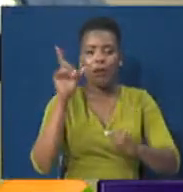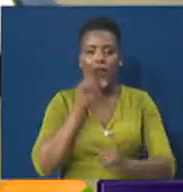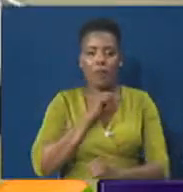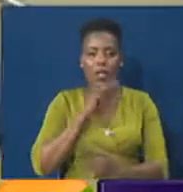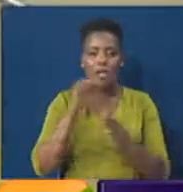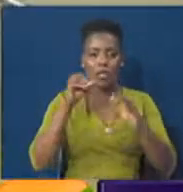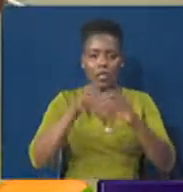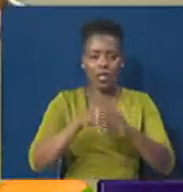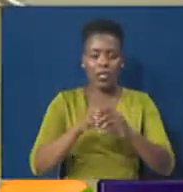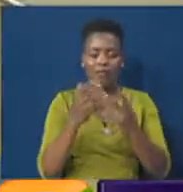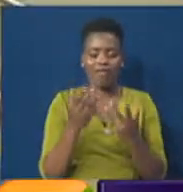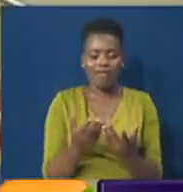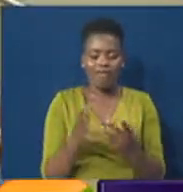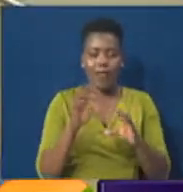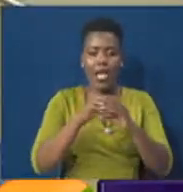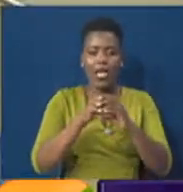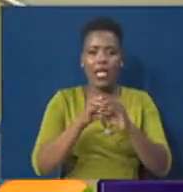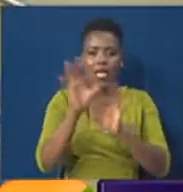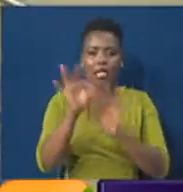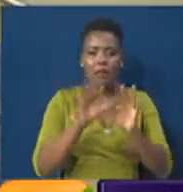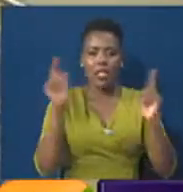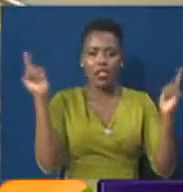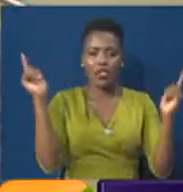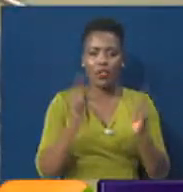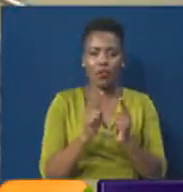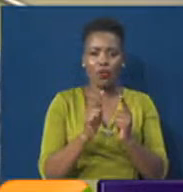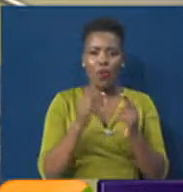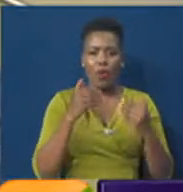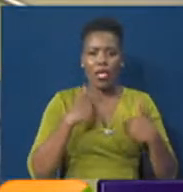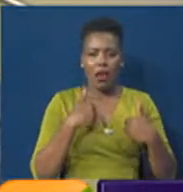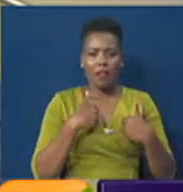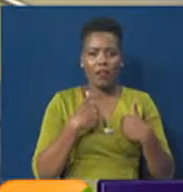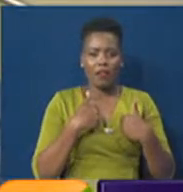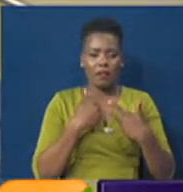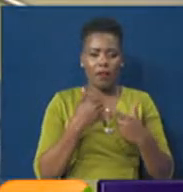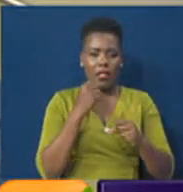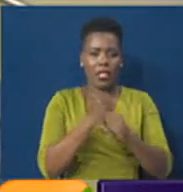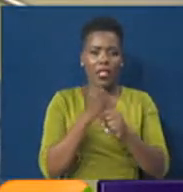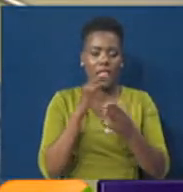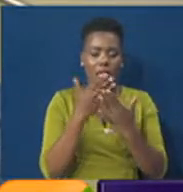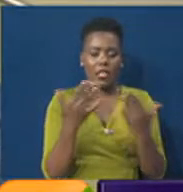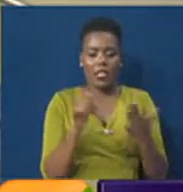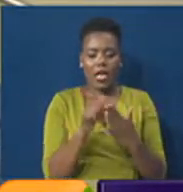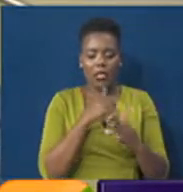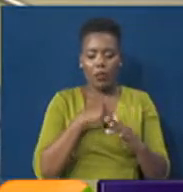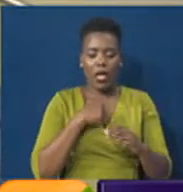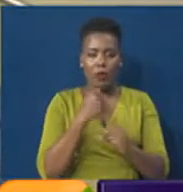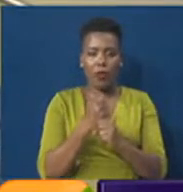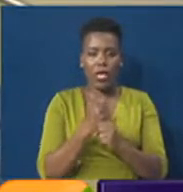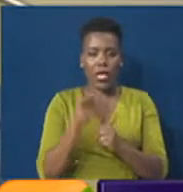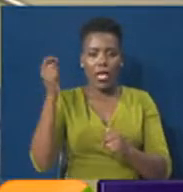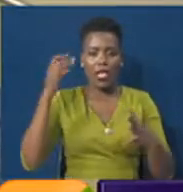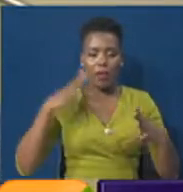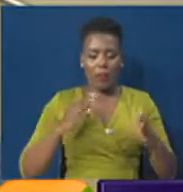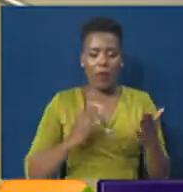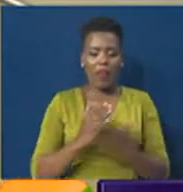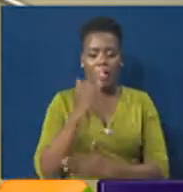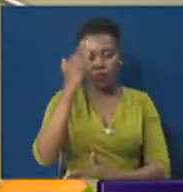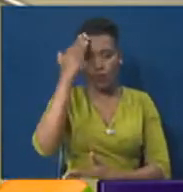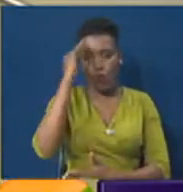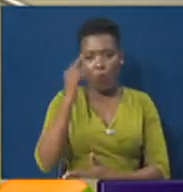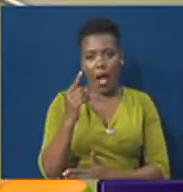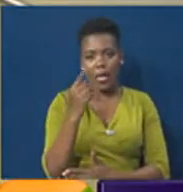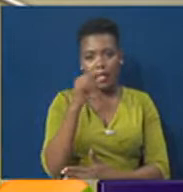in retrospect, in terms of all of them, there are some fundamentals we are doing, which Kenyans have a right to know. One,